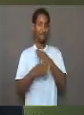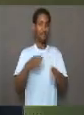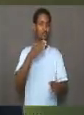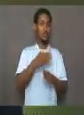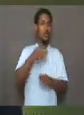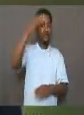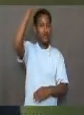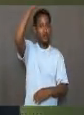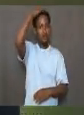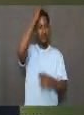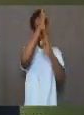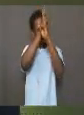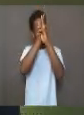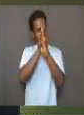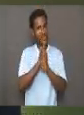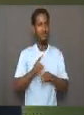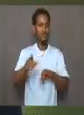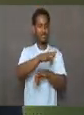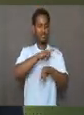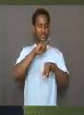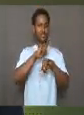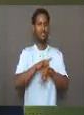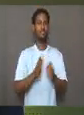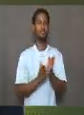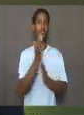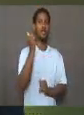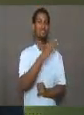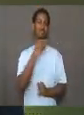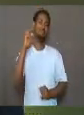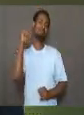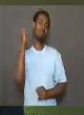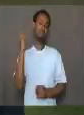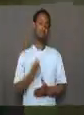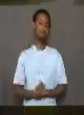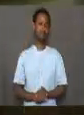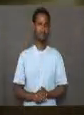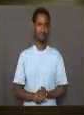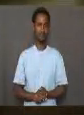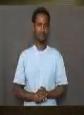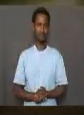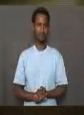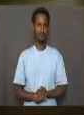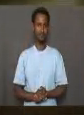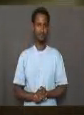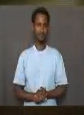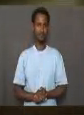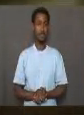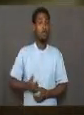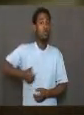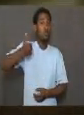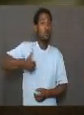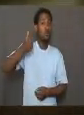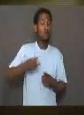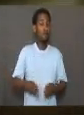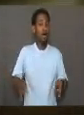government respect the citizens' rights and benefits. The core values of